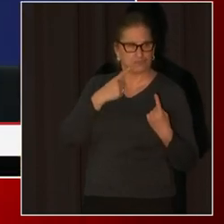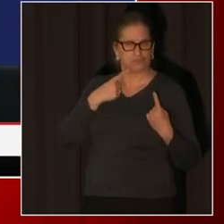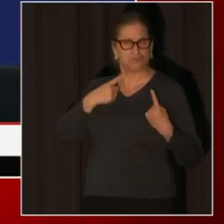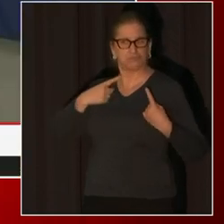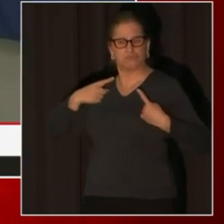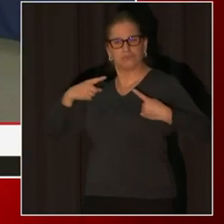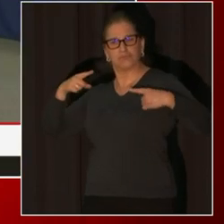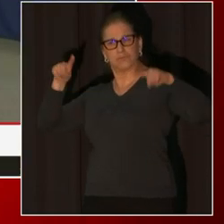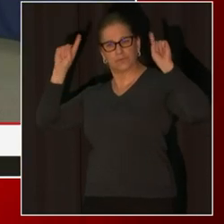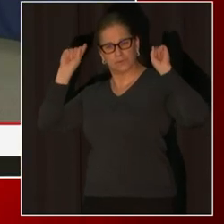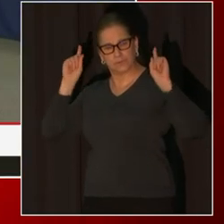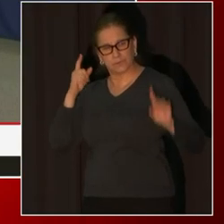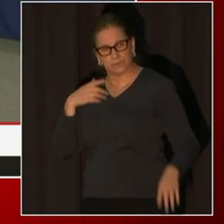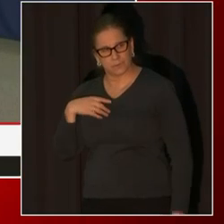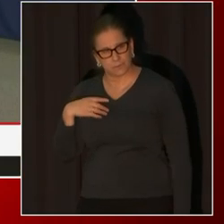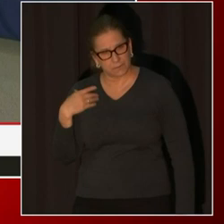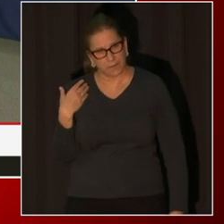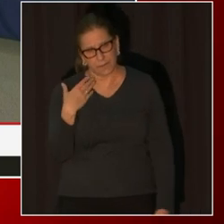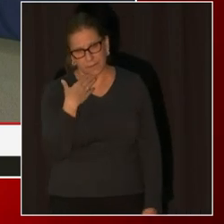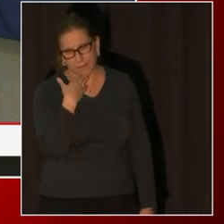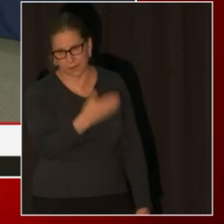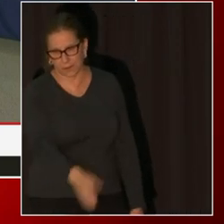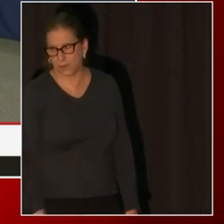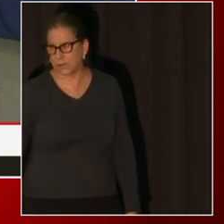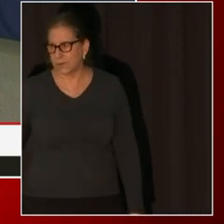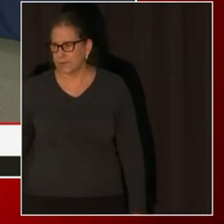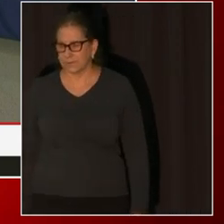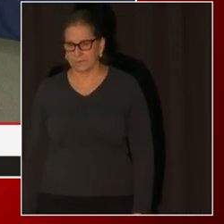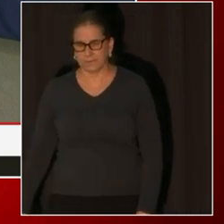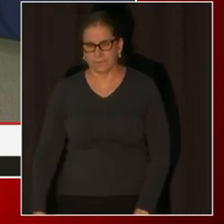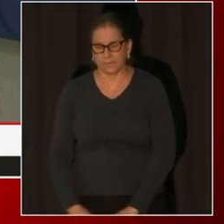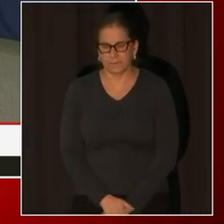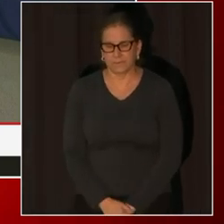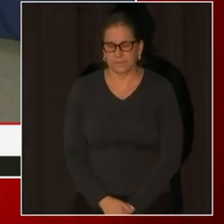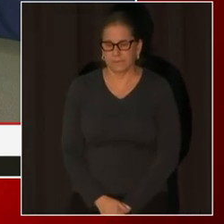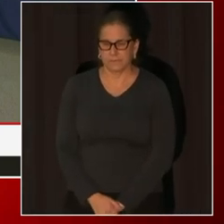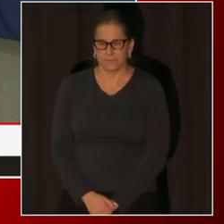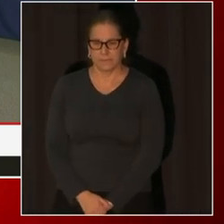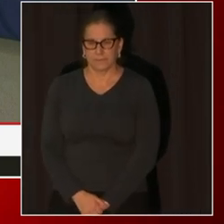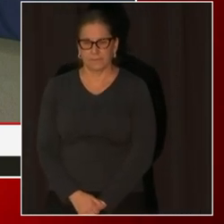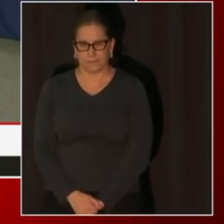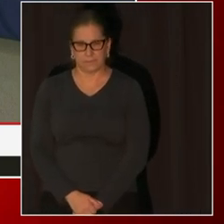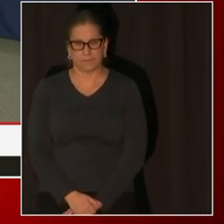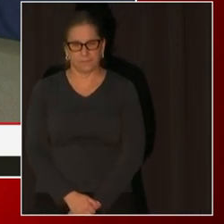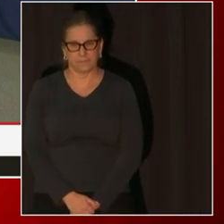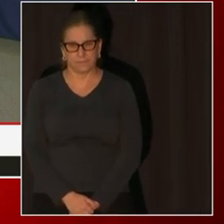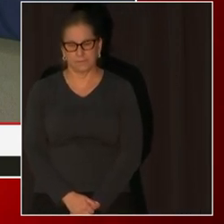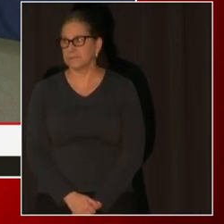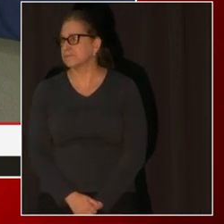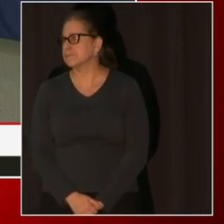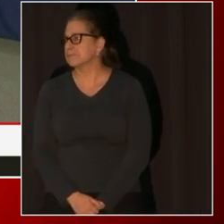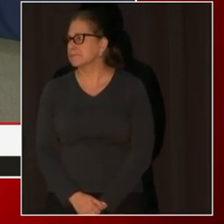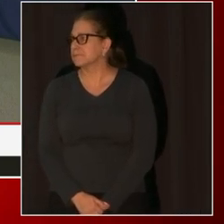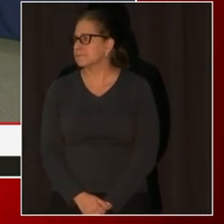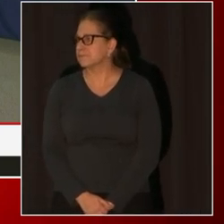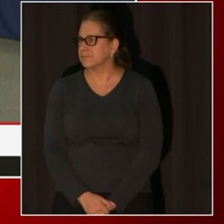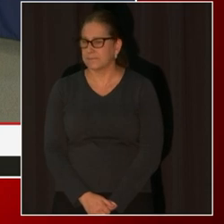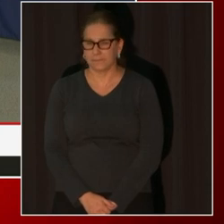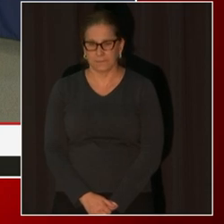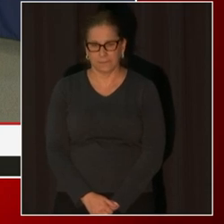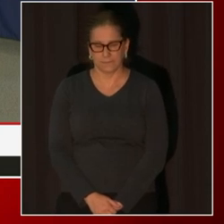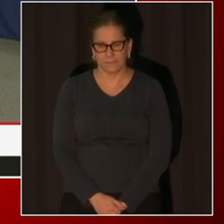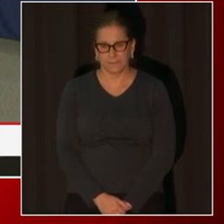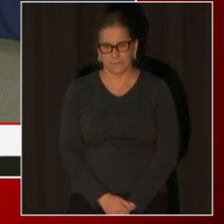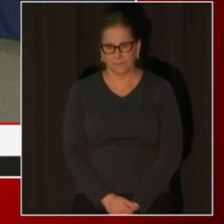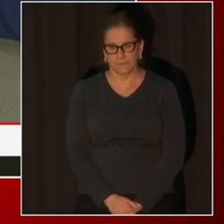Thank you. Martin? Just back to the CFO, one thing that has come up is that the status of the paid family